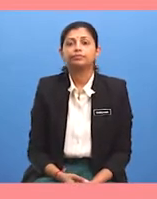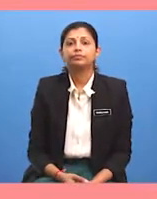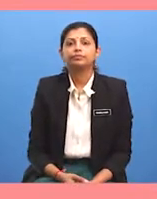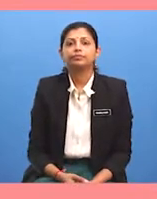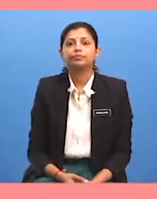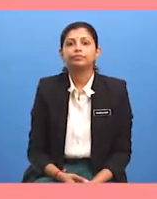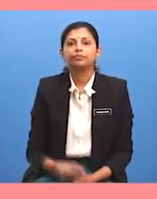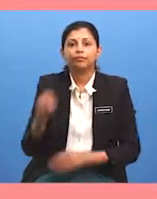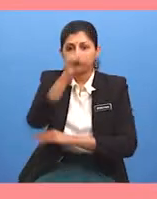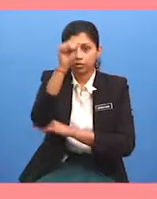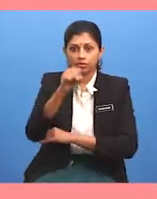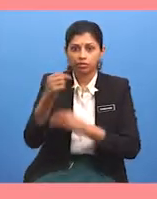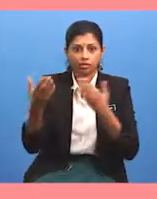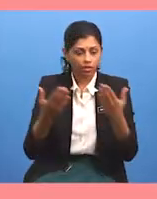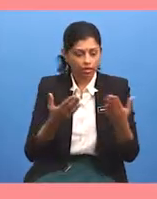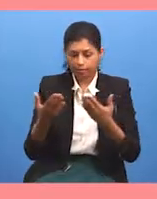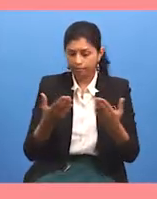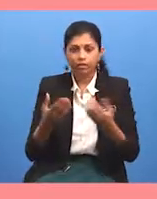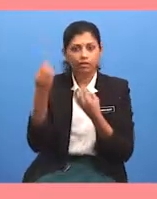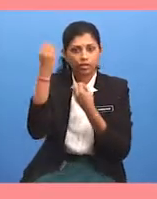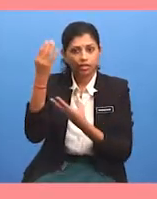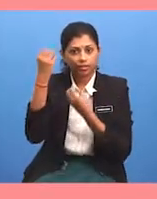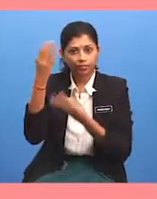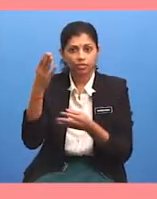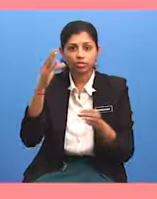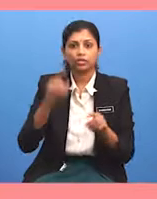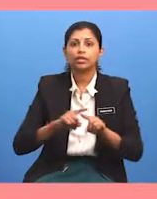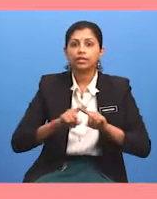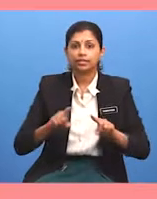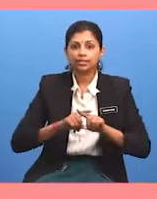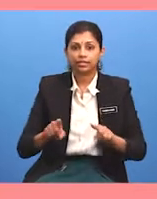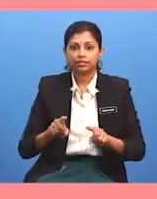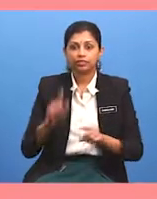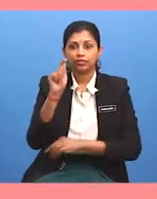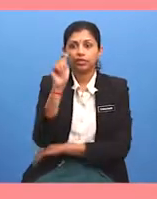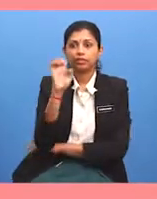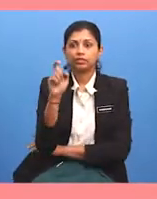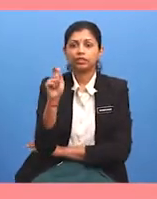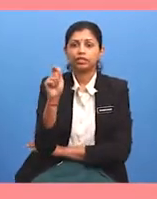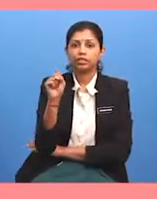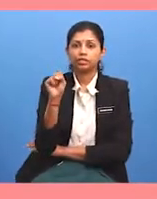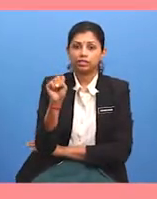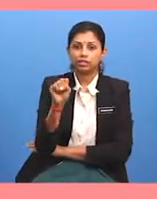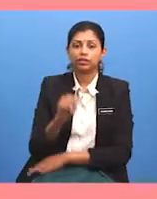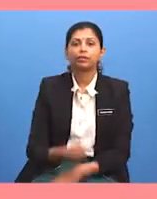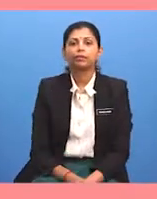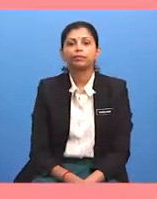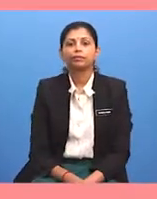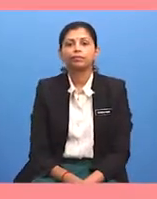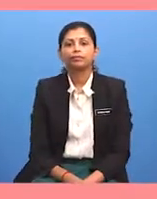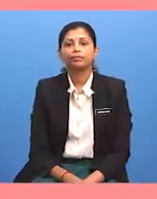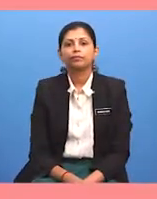Questions on comparing and evaluating information in different texts may